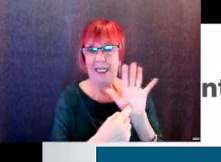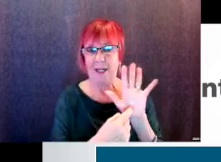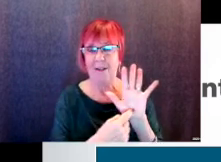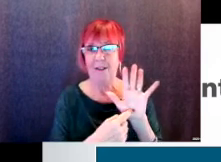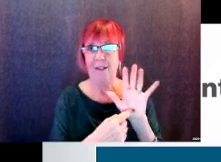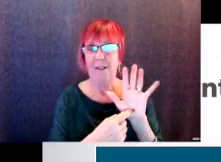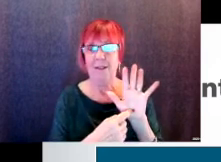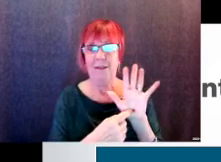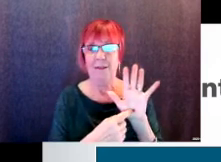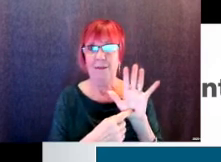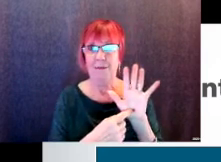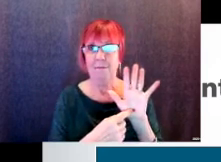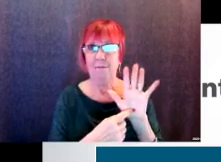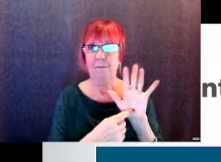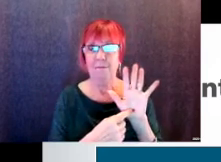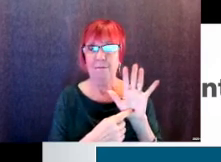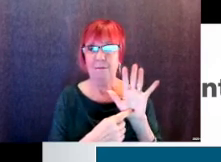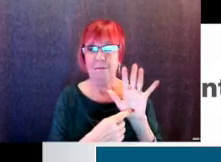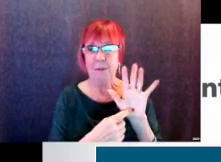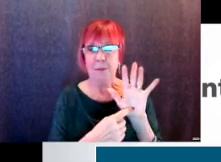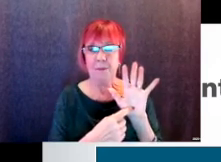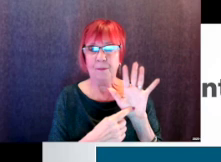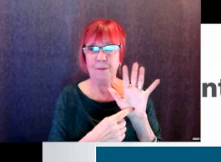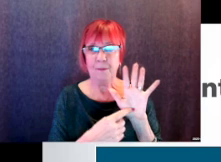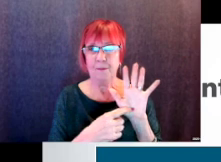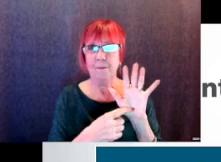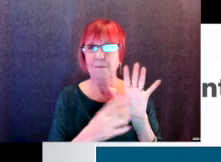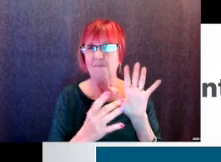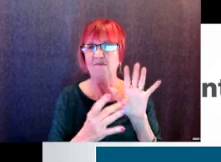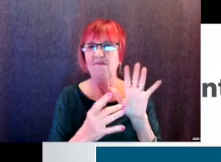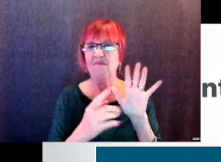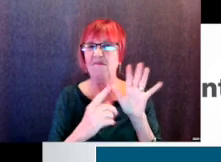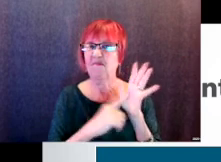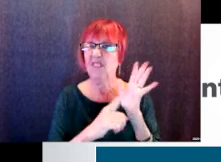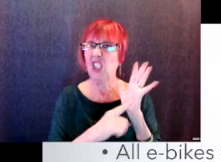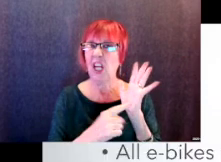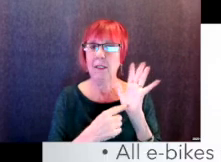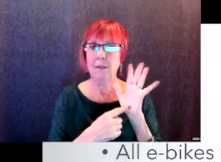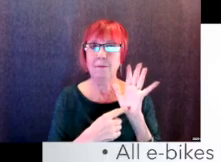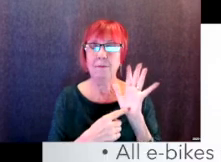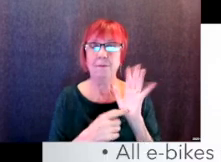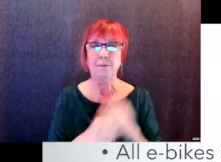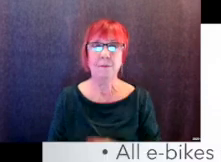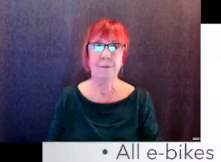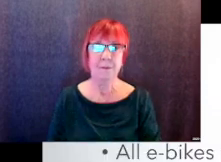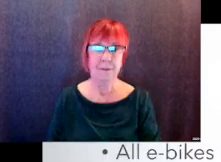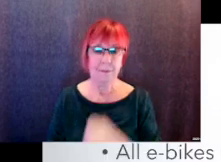applicant make this suit their needs as best as we can.